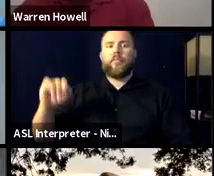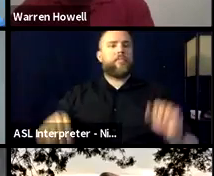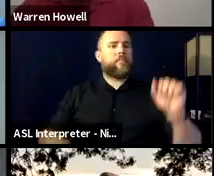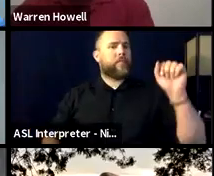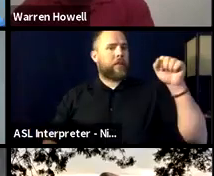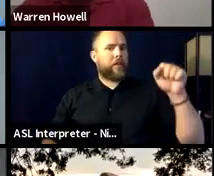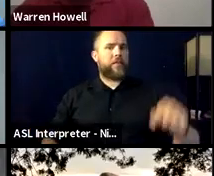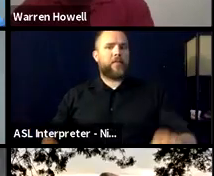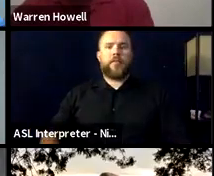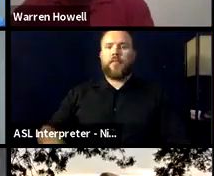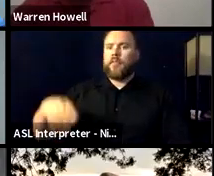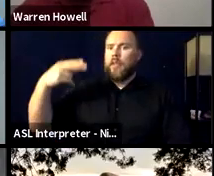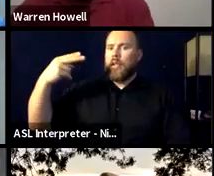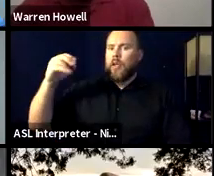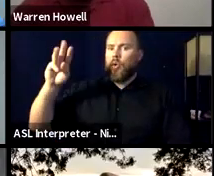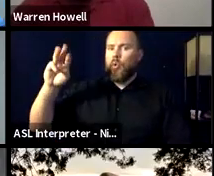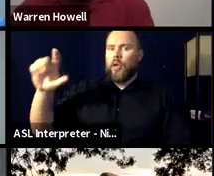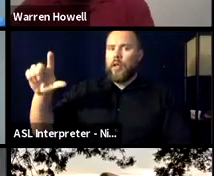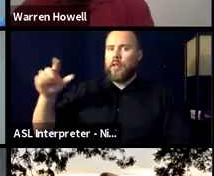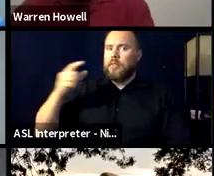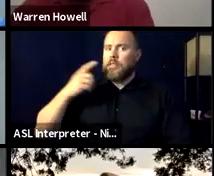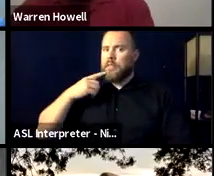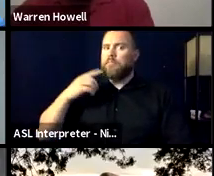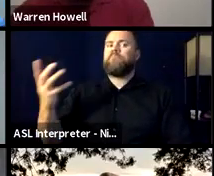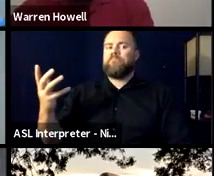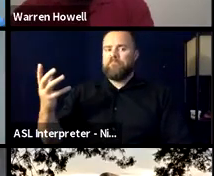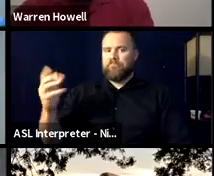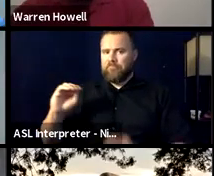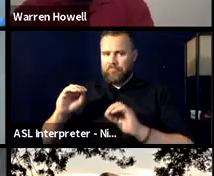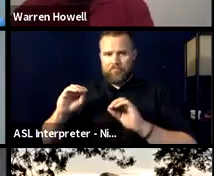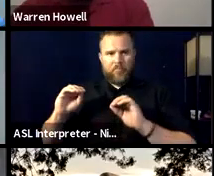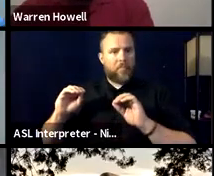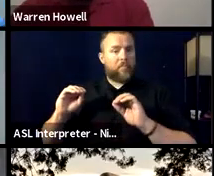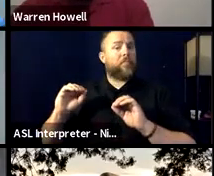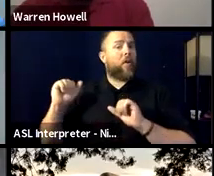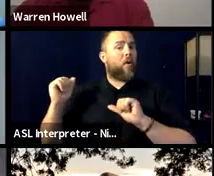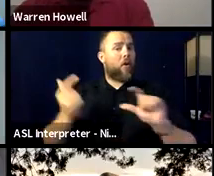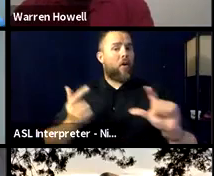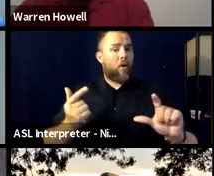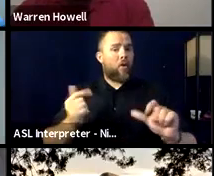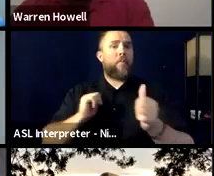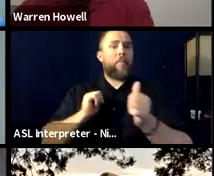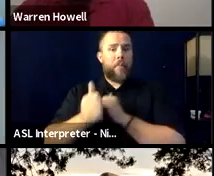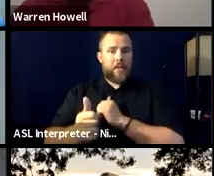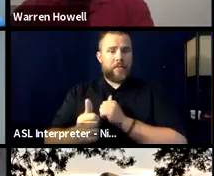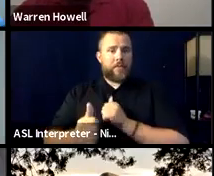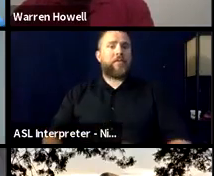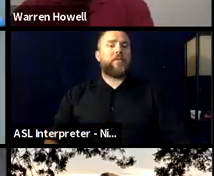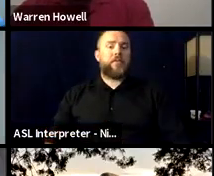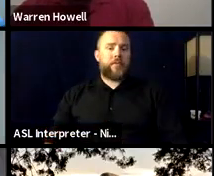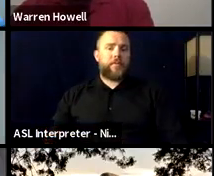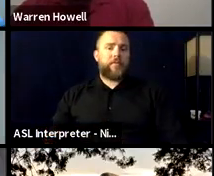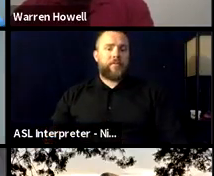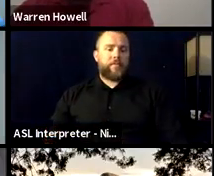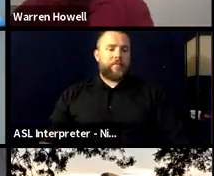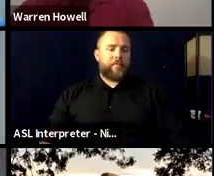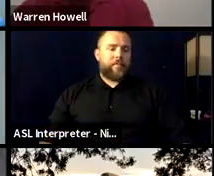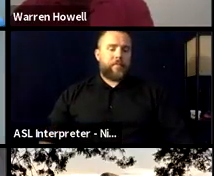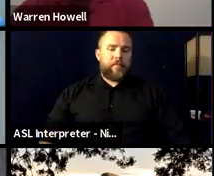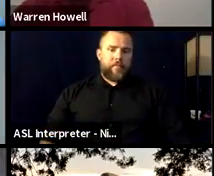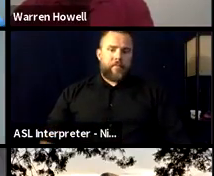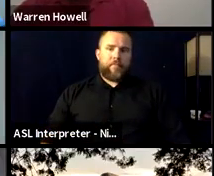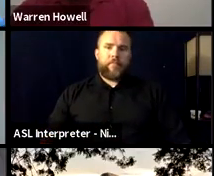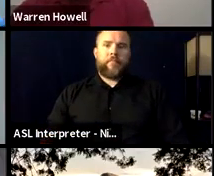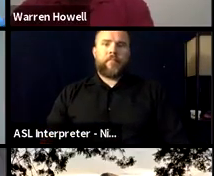yes. That's 6 yes, 0 no's, 0 abstentions, 1 vacancy. That motion carries.